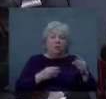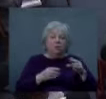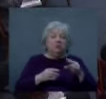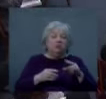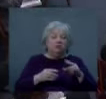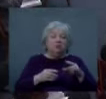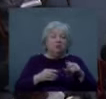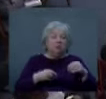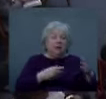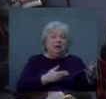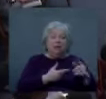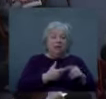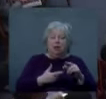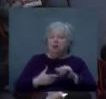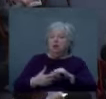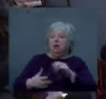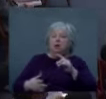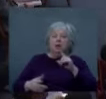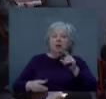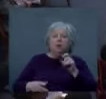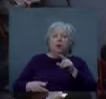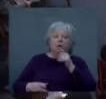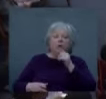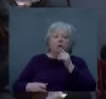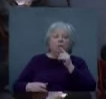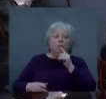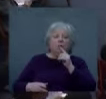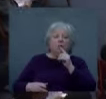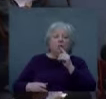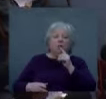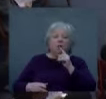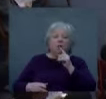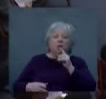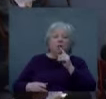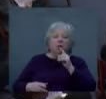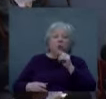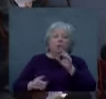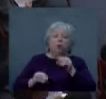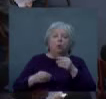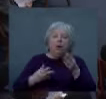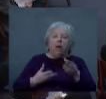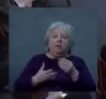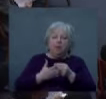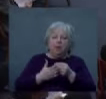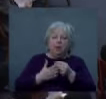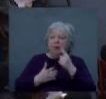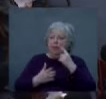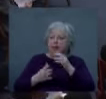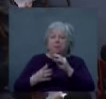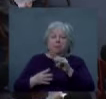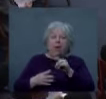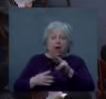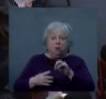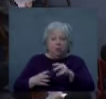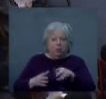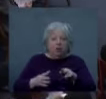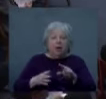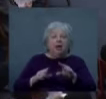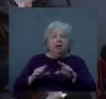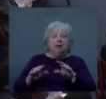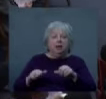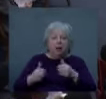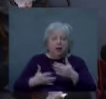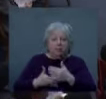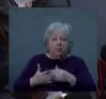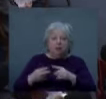the question I was hoping was answered for who were the entities that gave the money, and I don't remember who they were. I think Metro Plan gave some. It seems to me